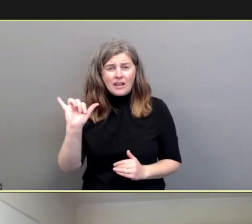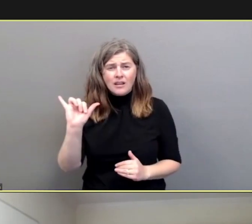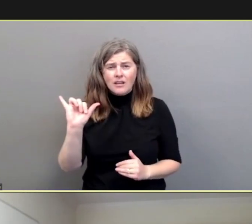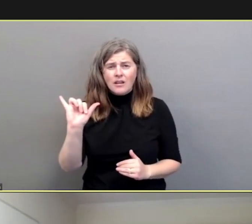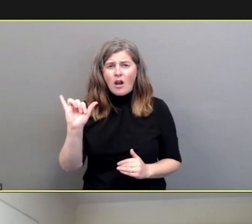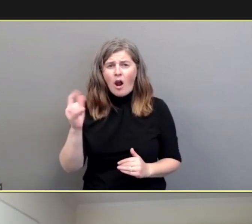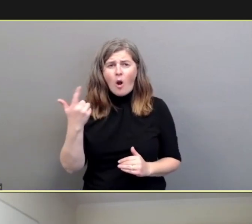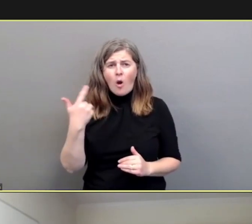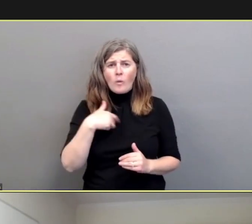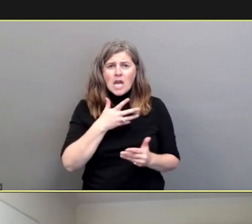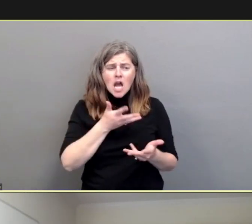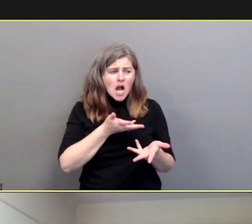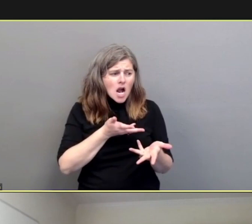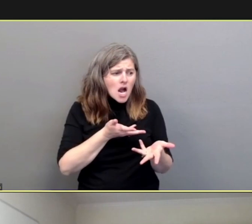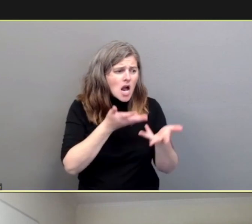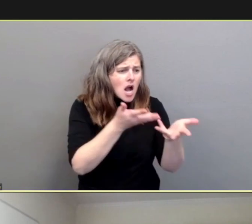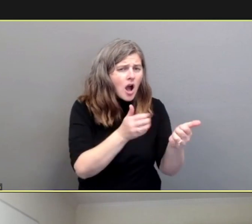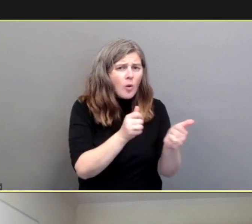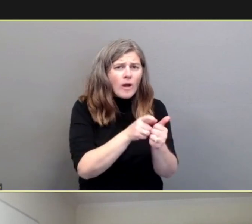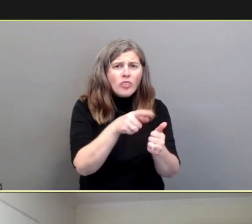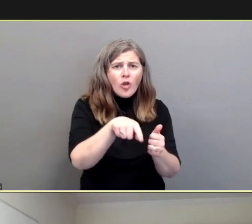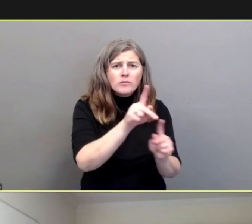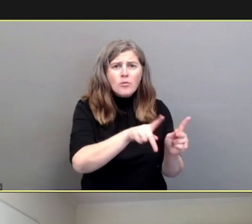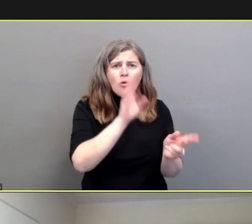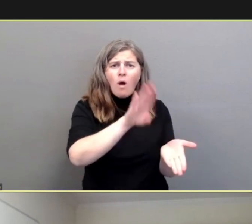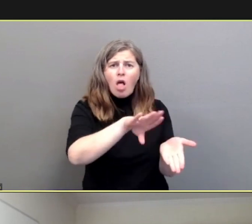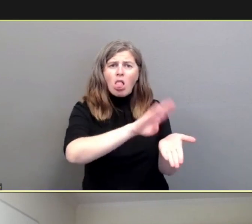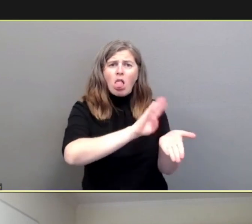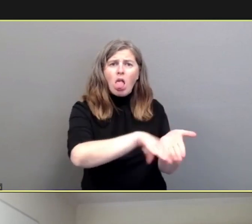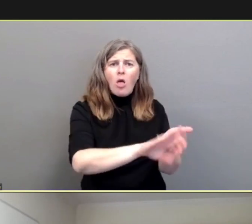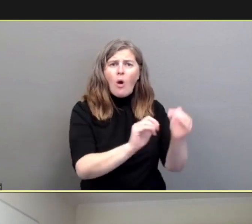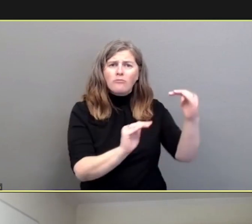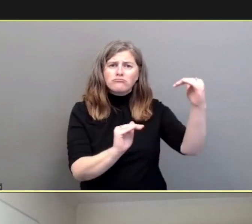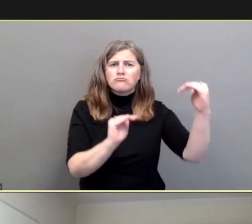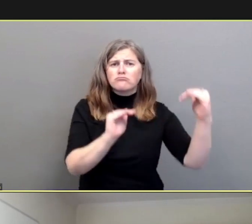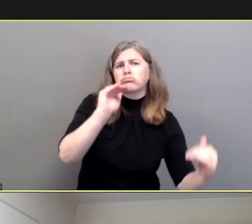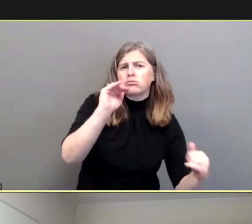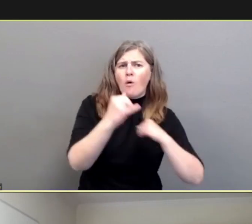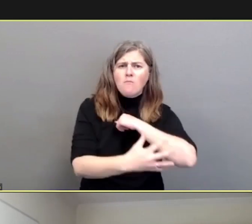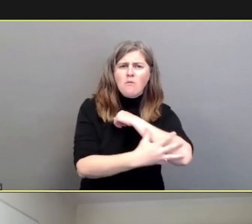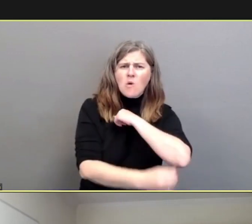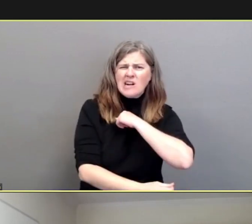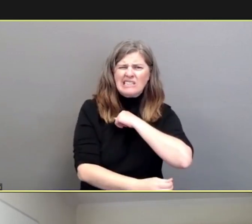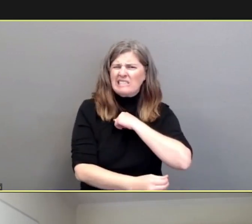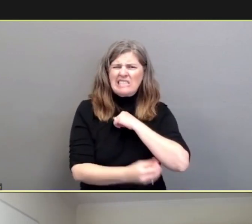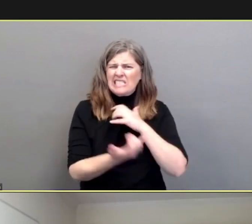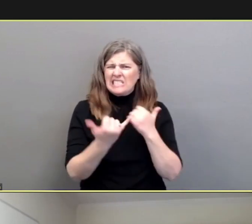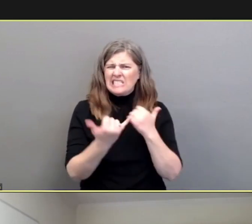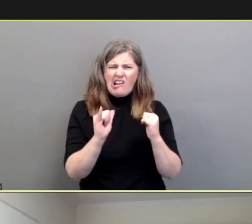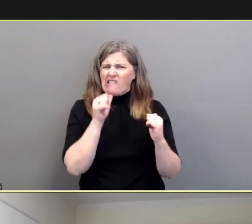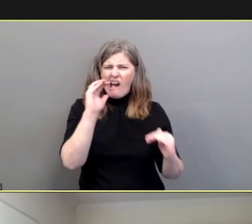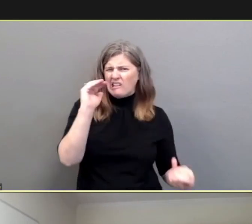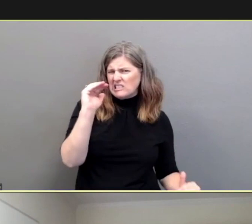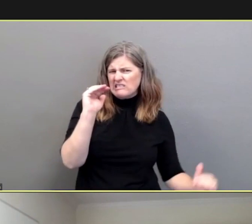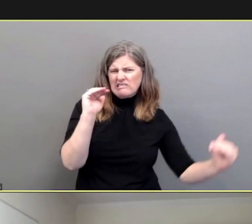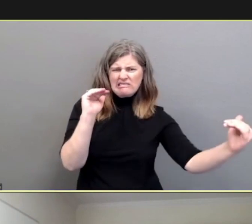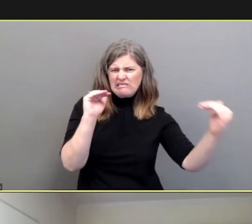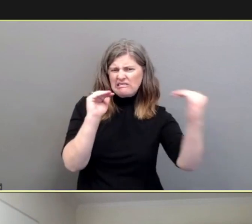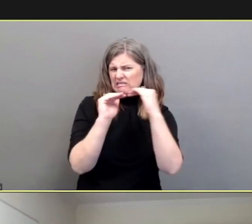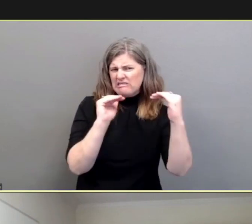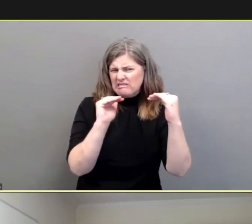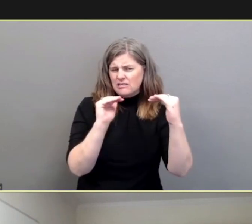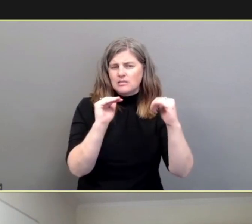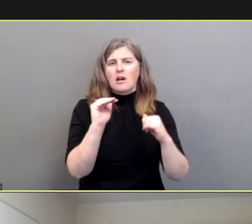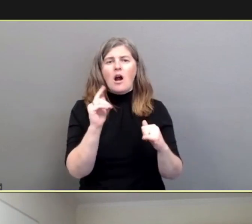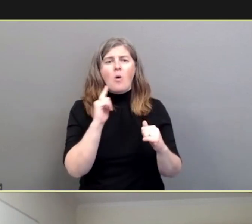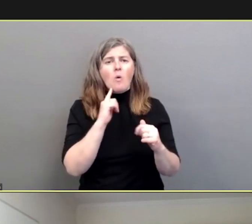vulnerable populations who have been disproportionately affected? And I think we're still not there yet. We've been working hard on getting